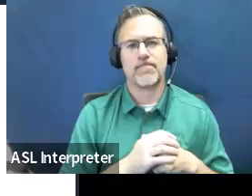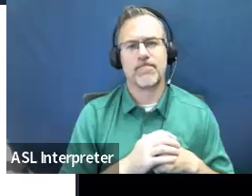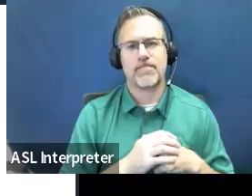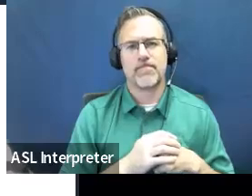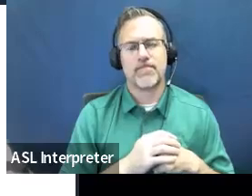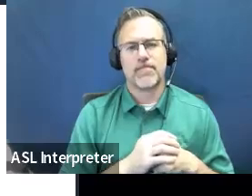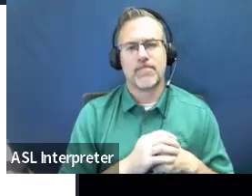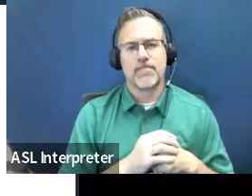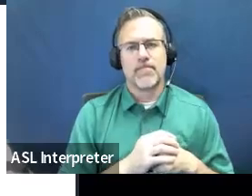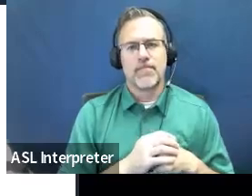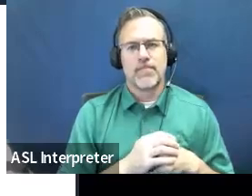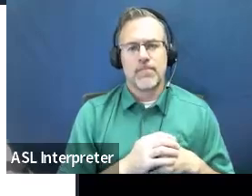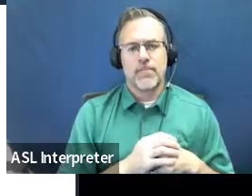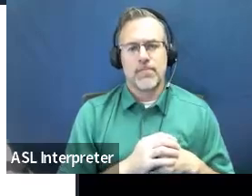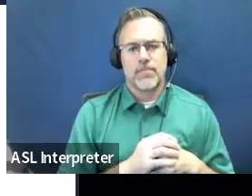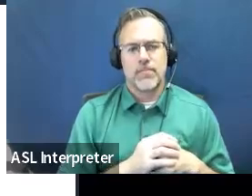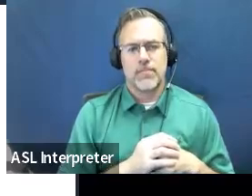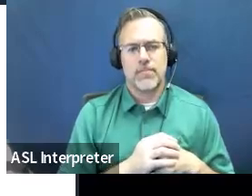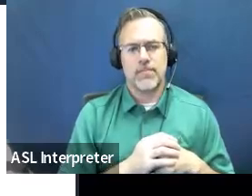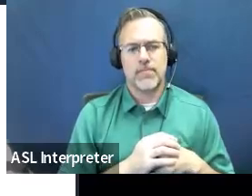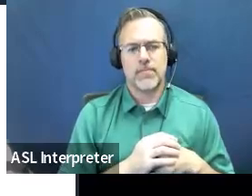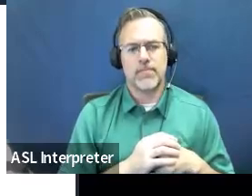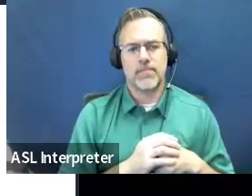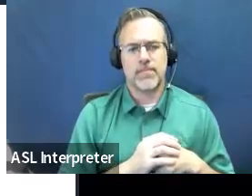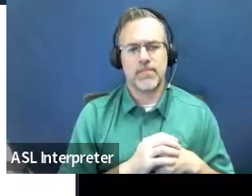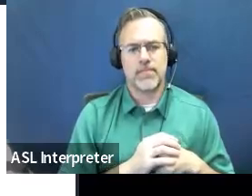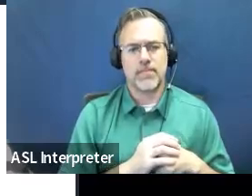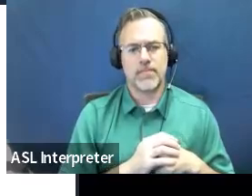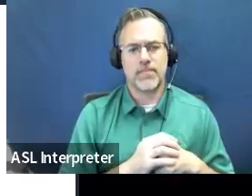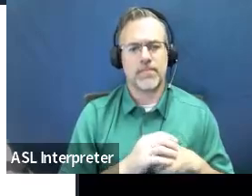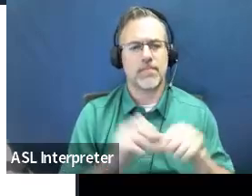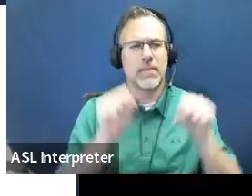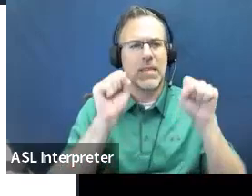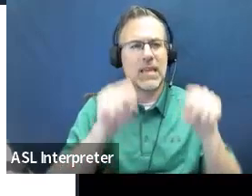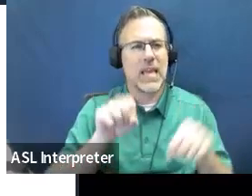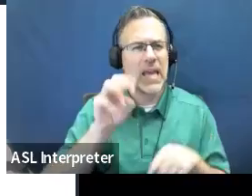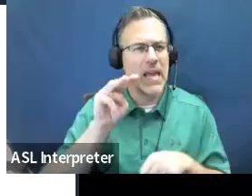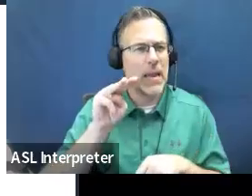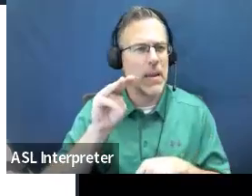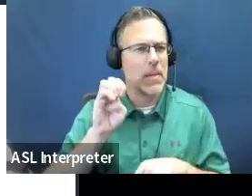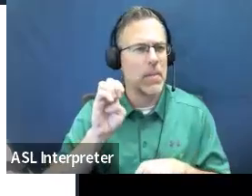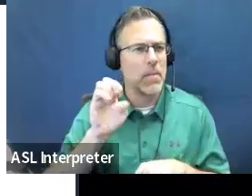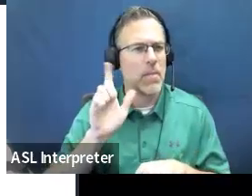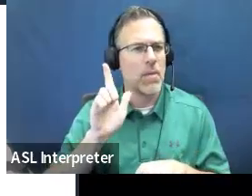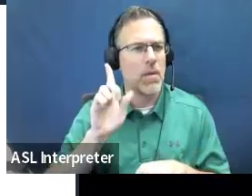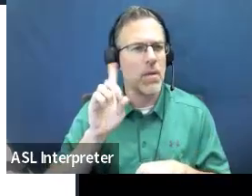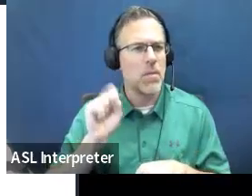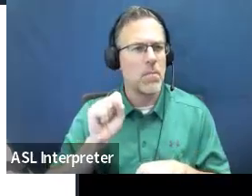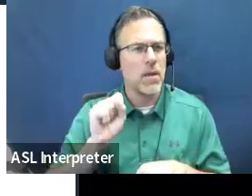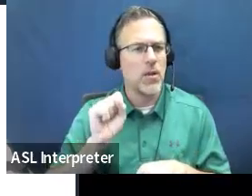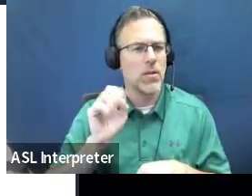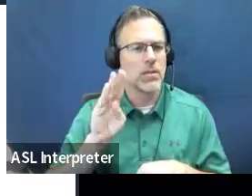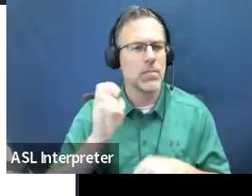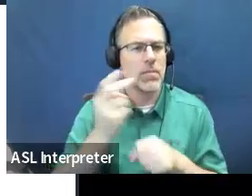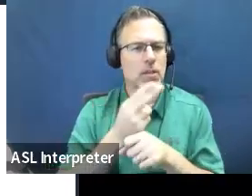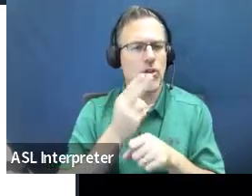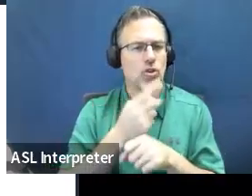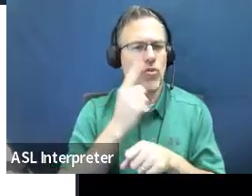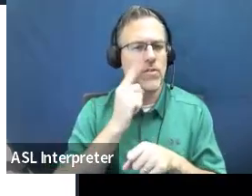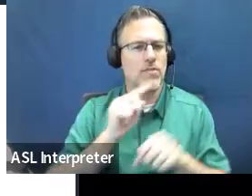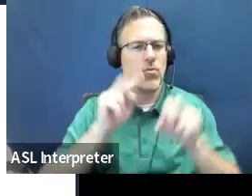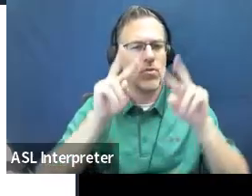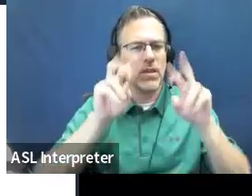And can the MELDs be used for the alternate assessment standards? Oh, okay. I'm going to go with